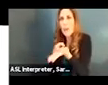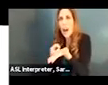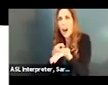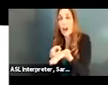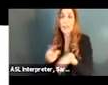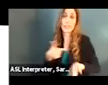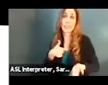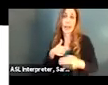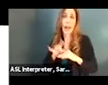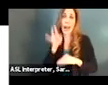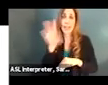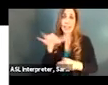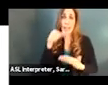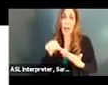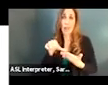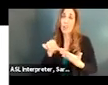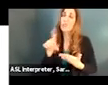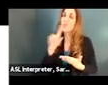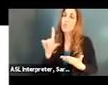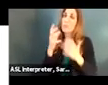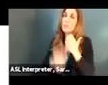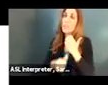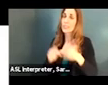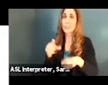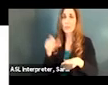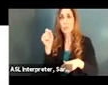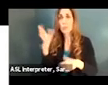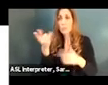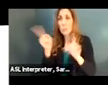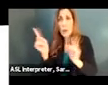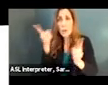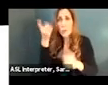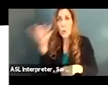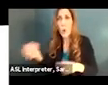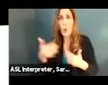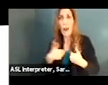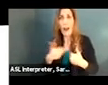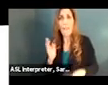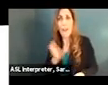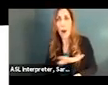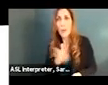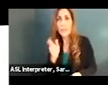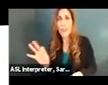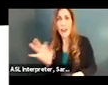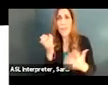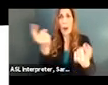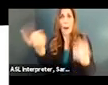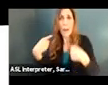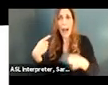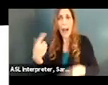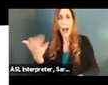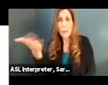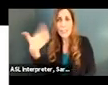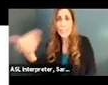out the nasty letters that says you've dropped off the face of the earth with our stuff and we want it back.